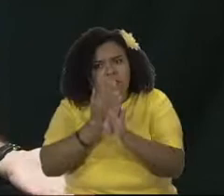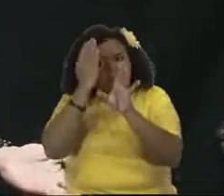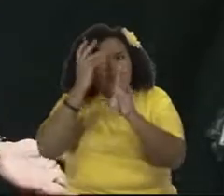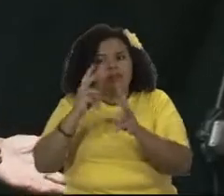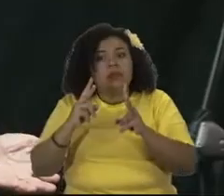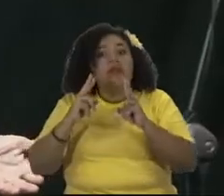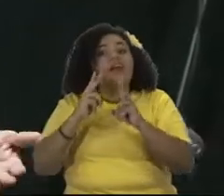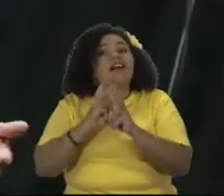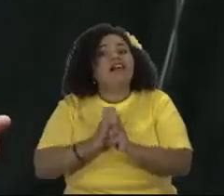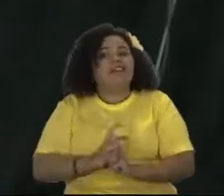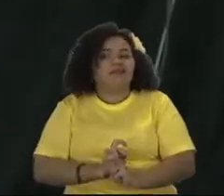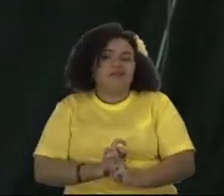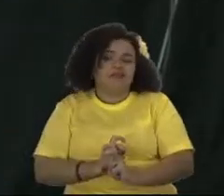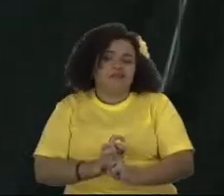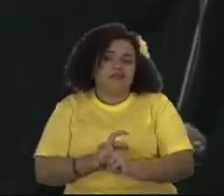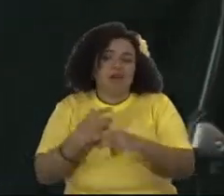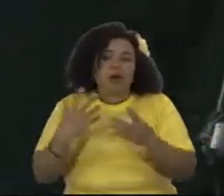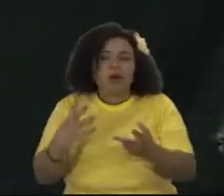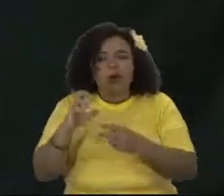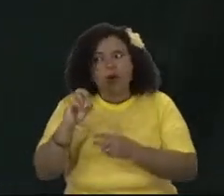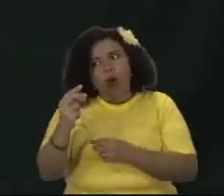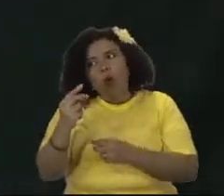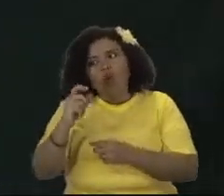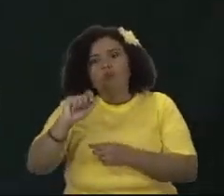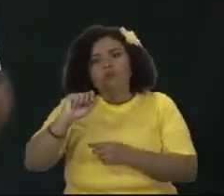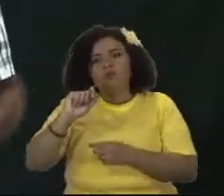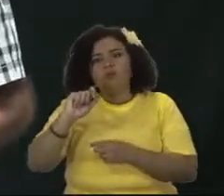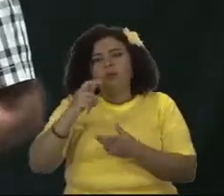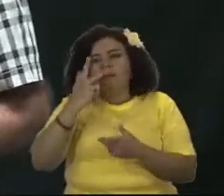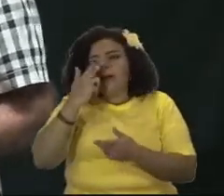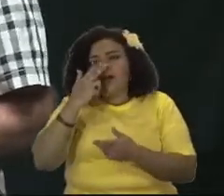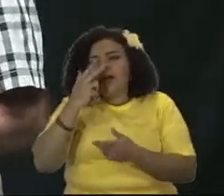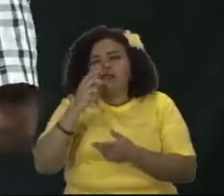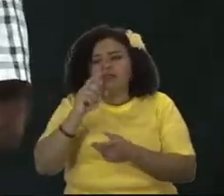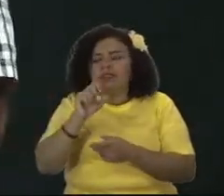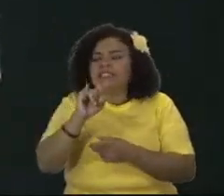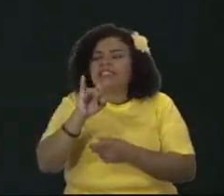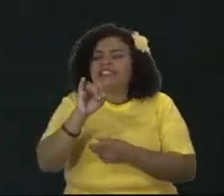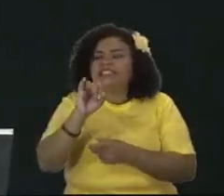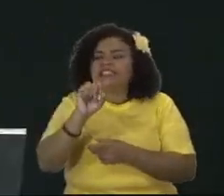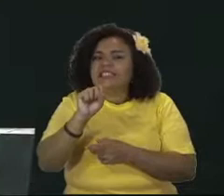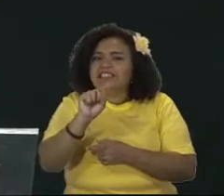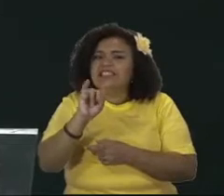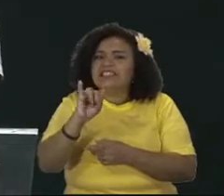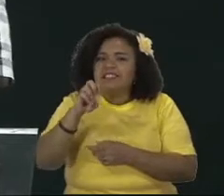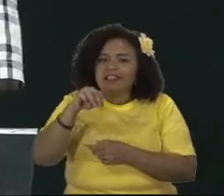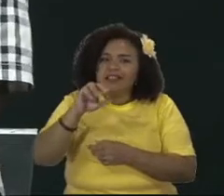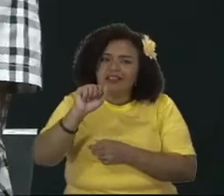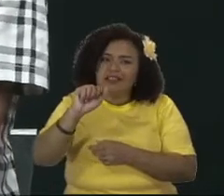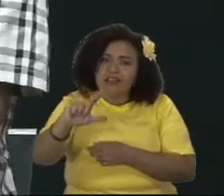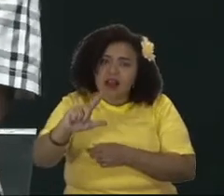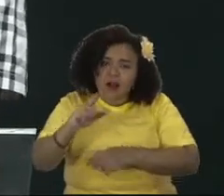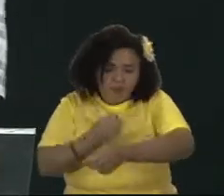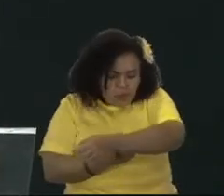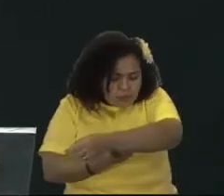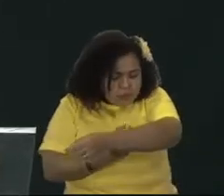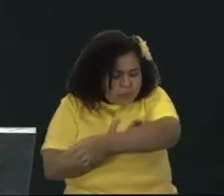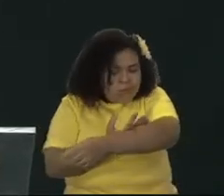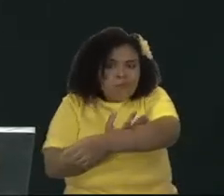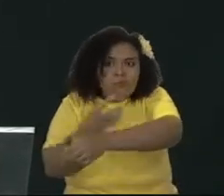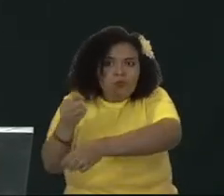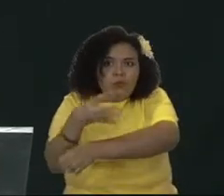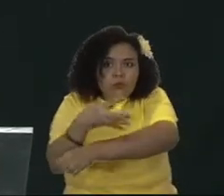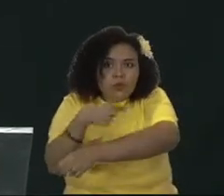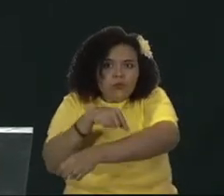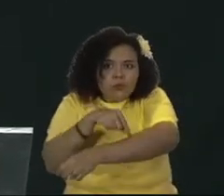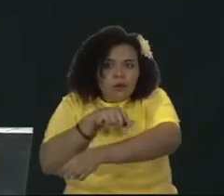Some are good, or signals, but the cancer is that